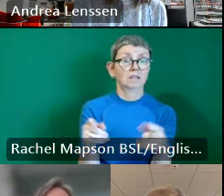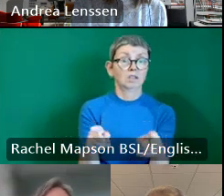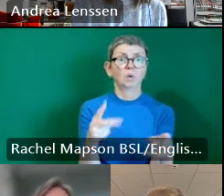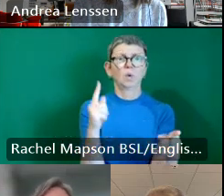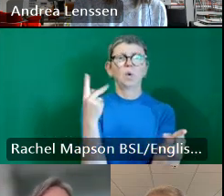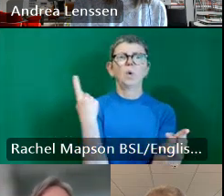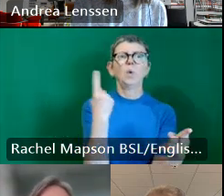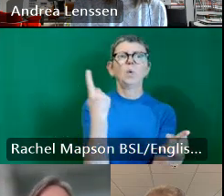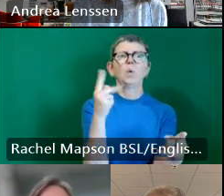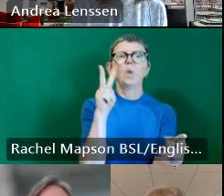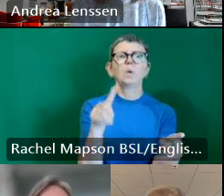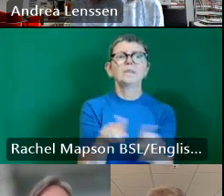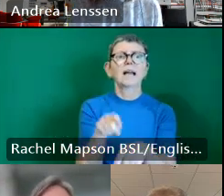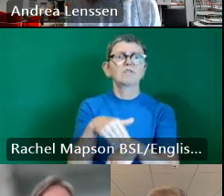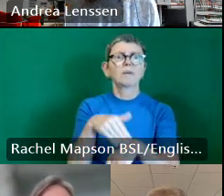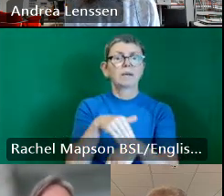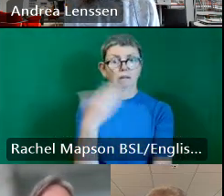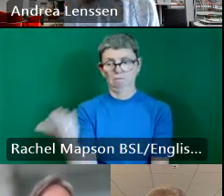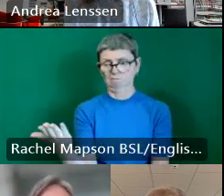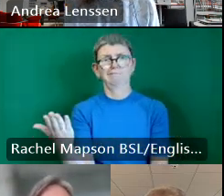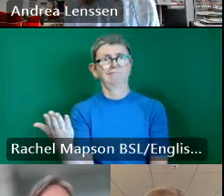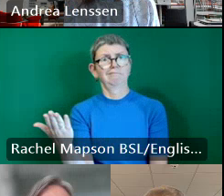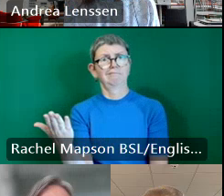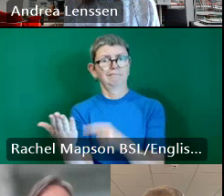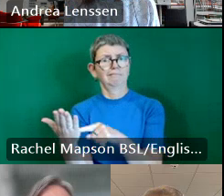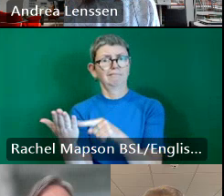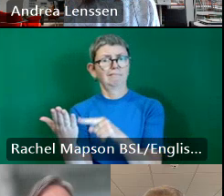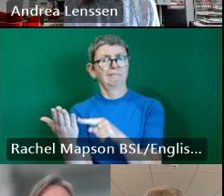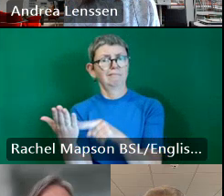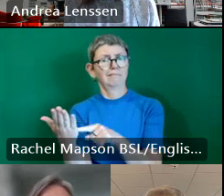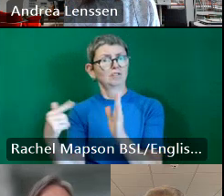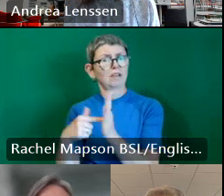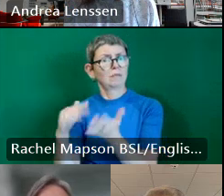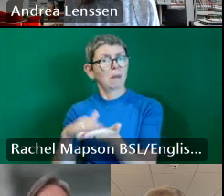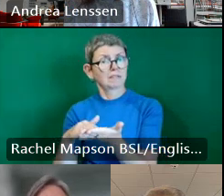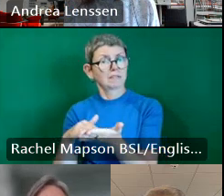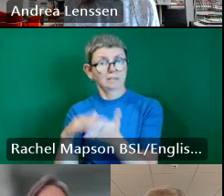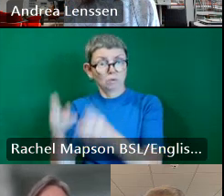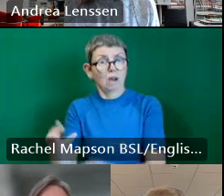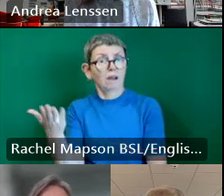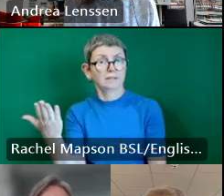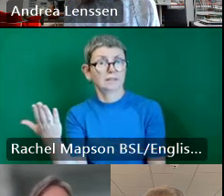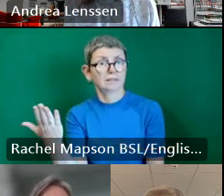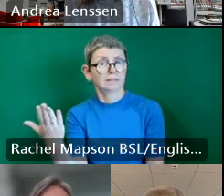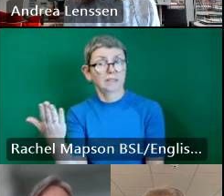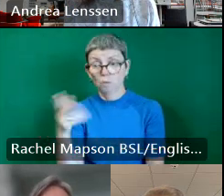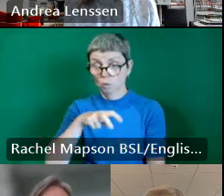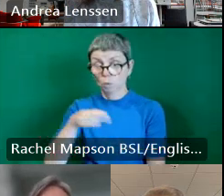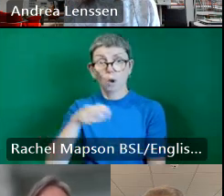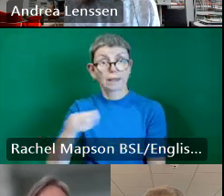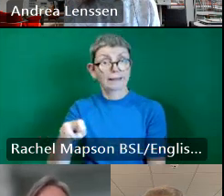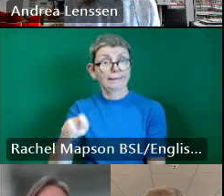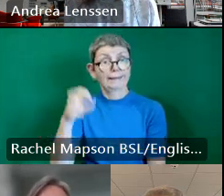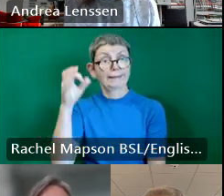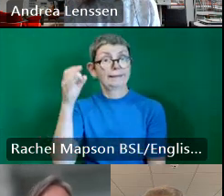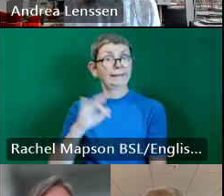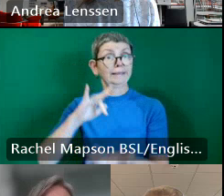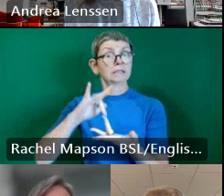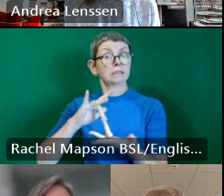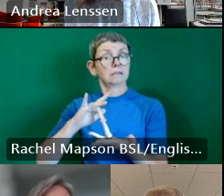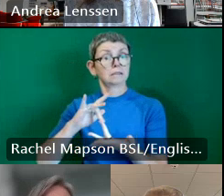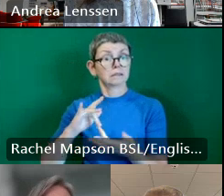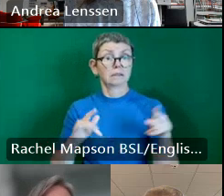because this young man, Trayvon Martin, was a teenager. He was innocent. He was simply walking home. Christopher Watts killed his